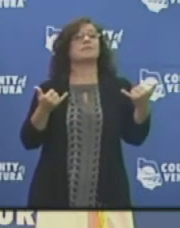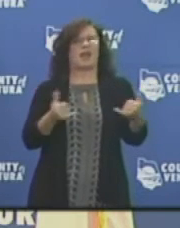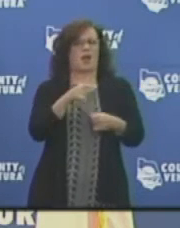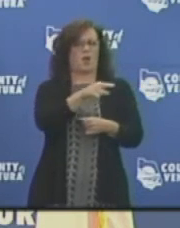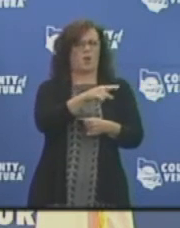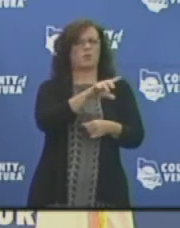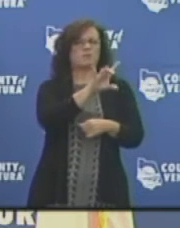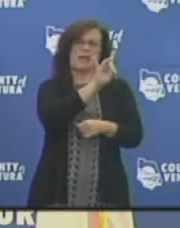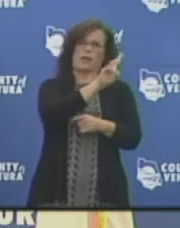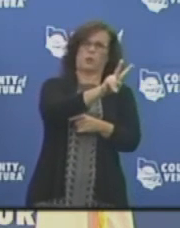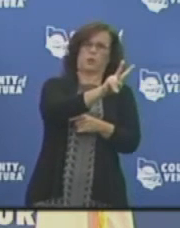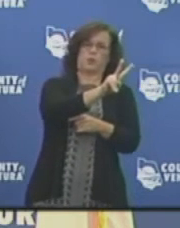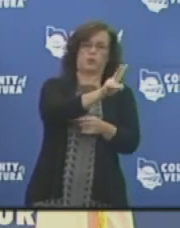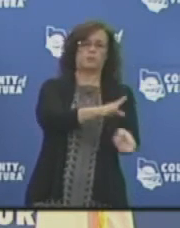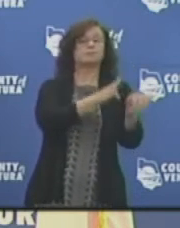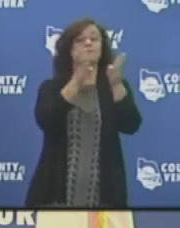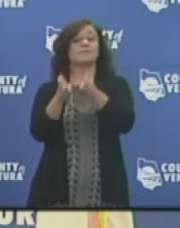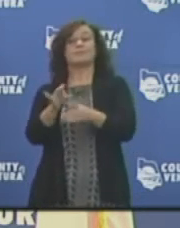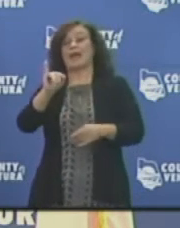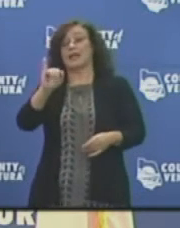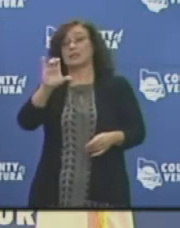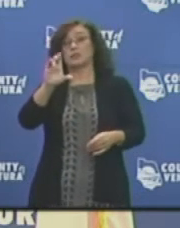that are in the intensive care unit.